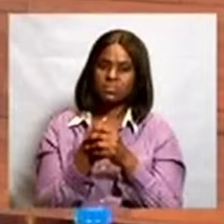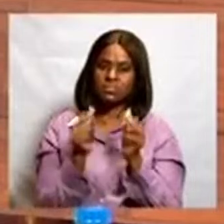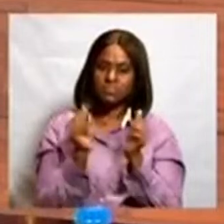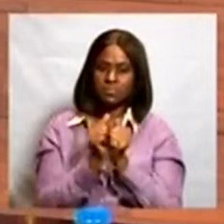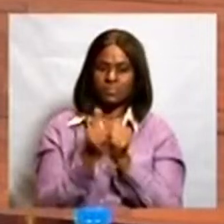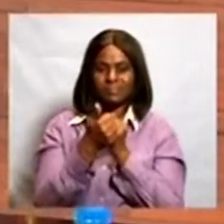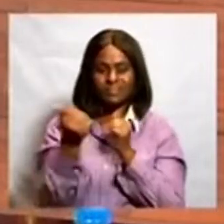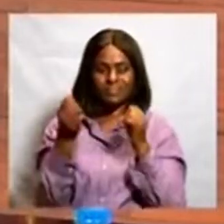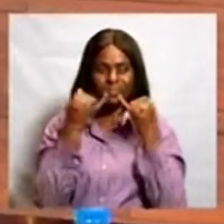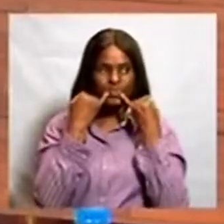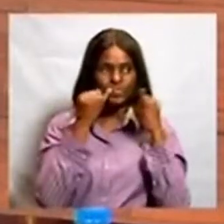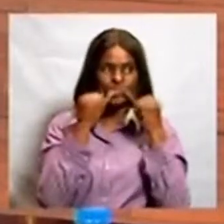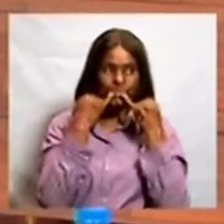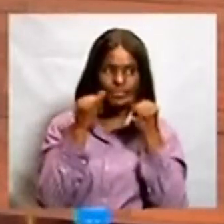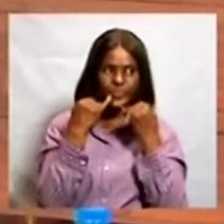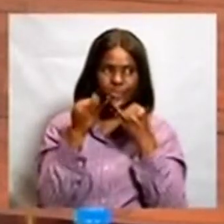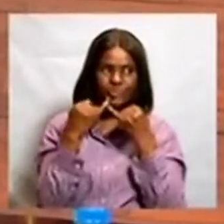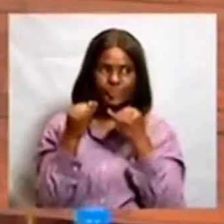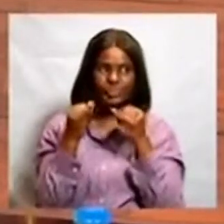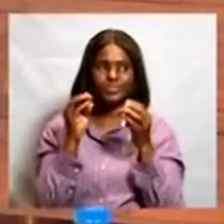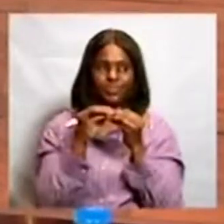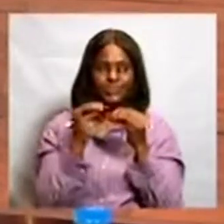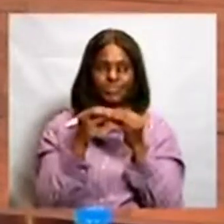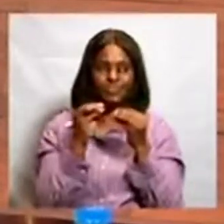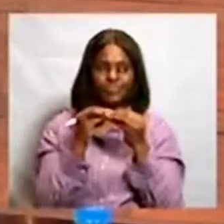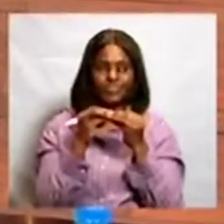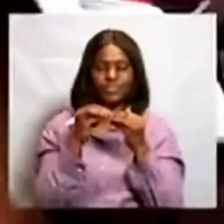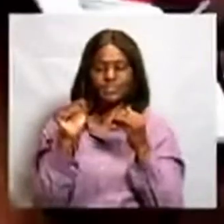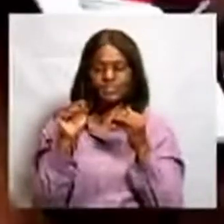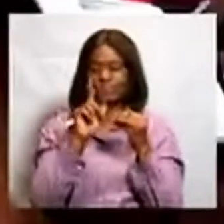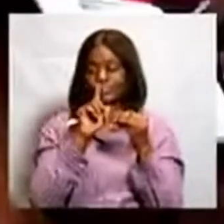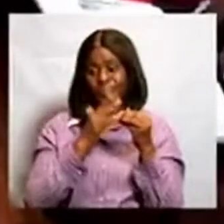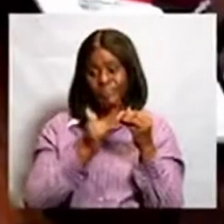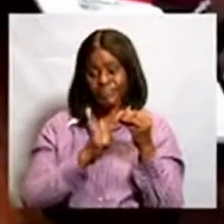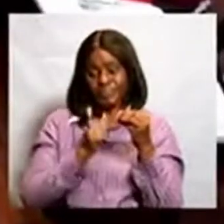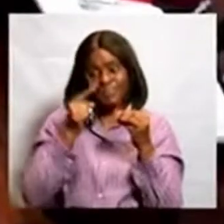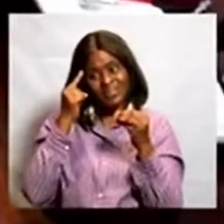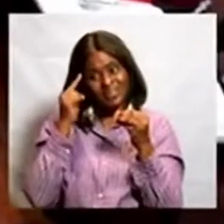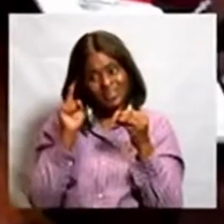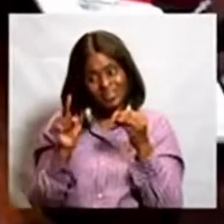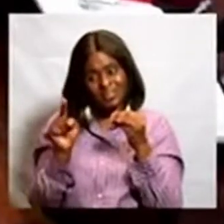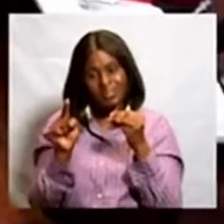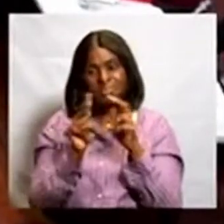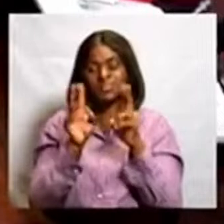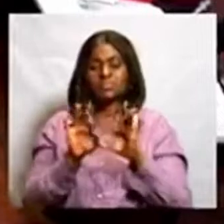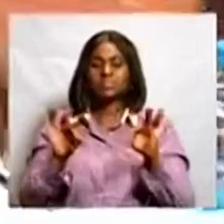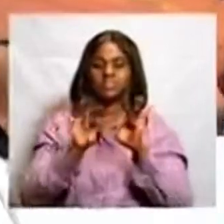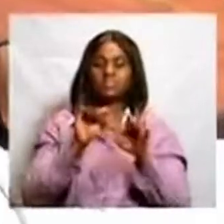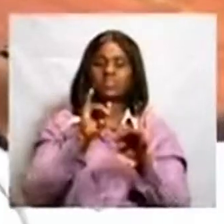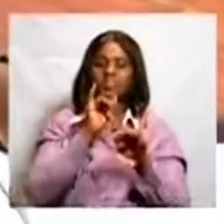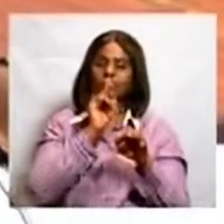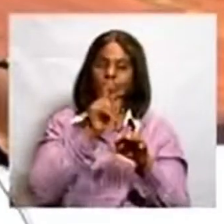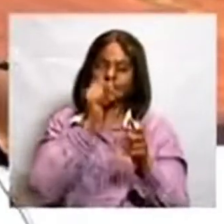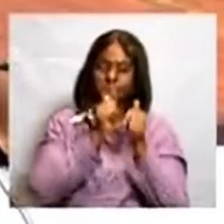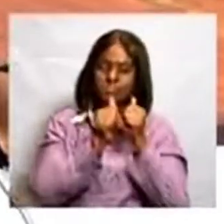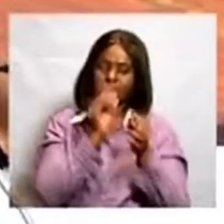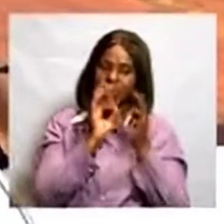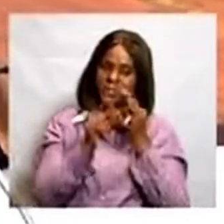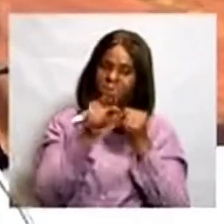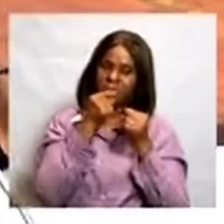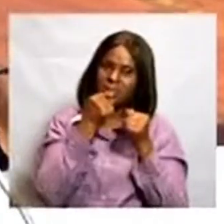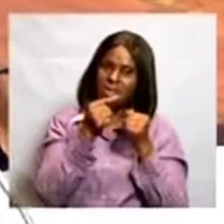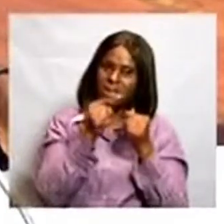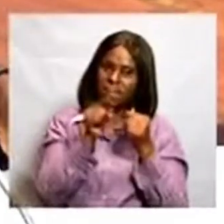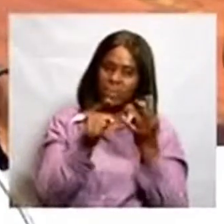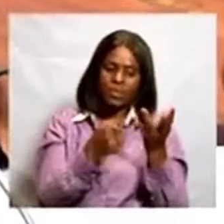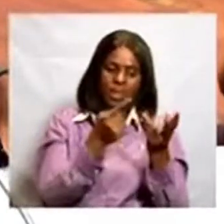information for the learners. Chair, I submit. Thank you. Yeah, I think on that one is very cardinal here, because if you are saying you